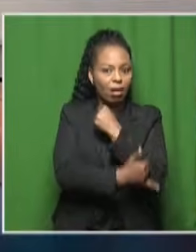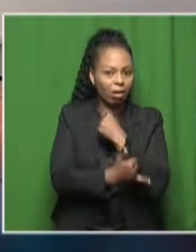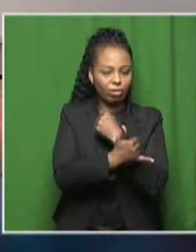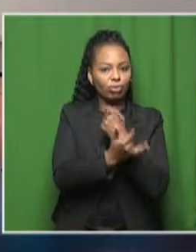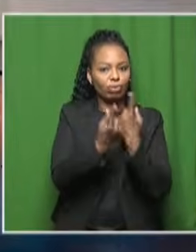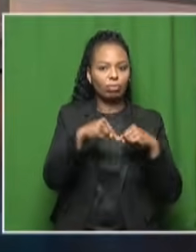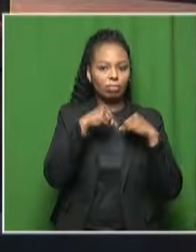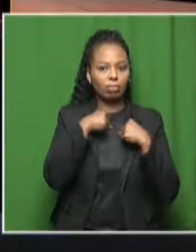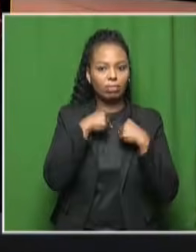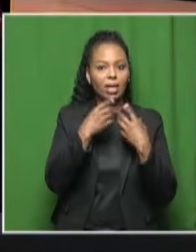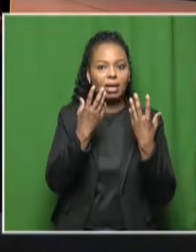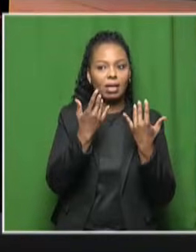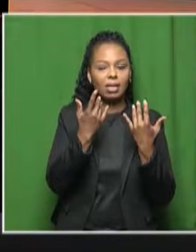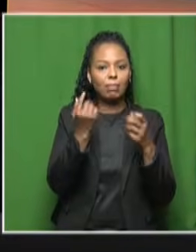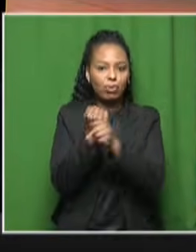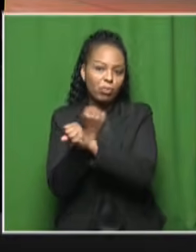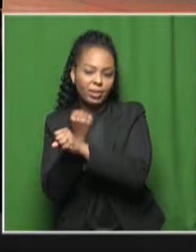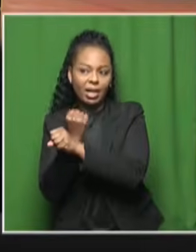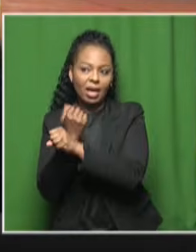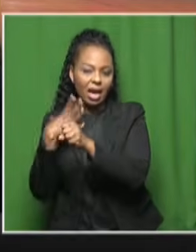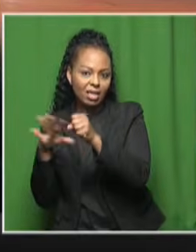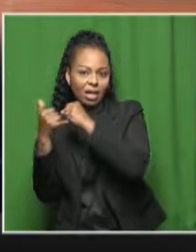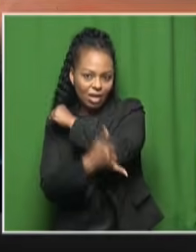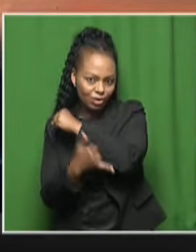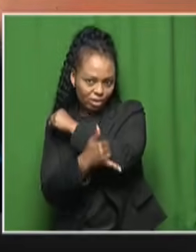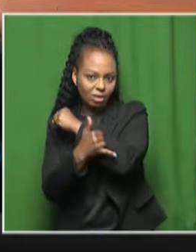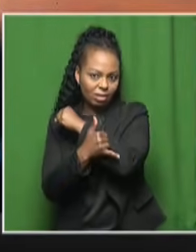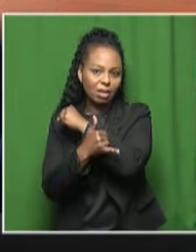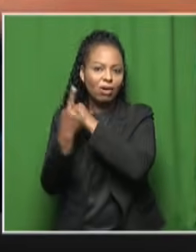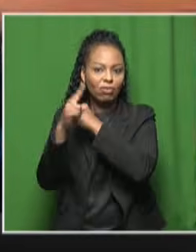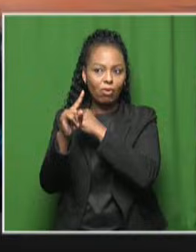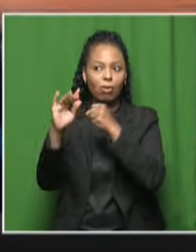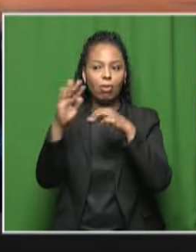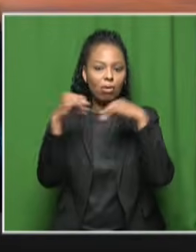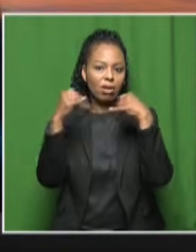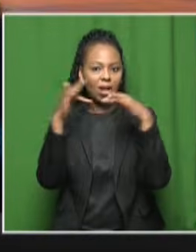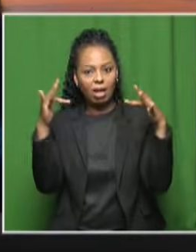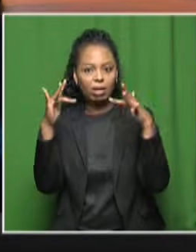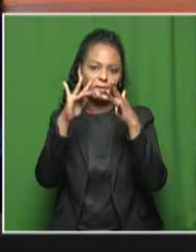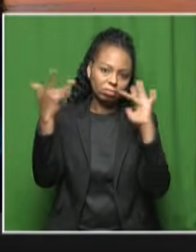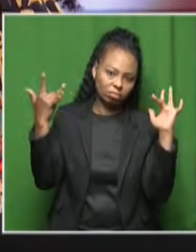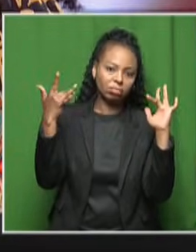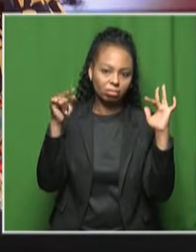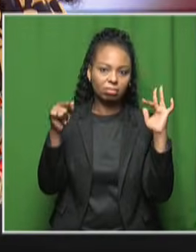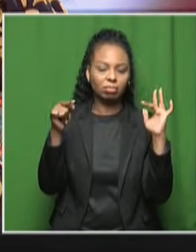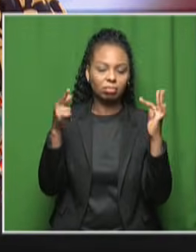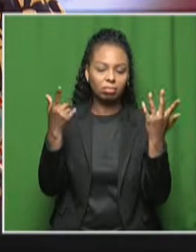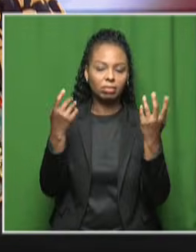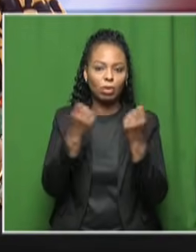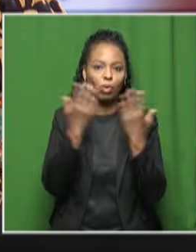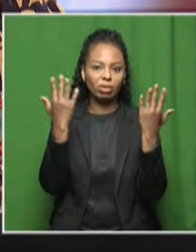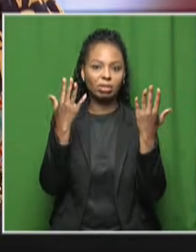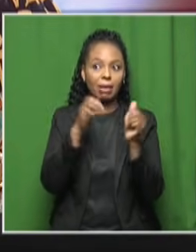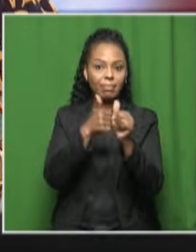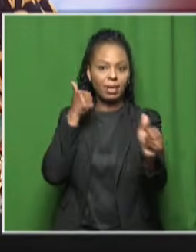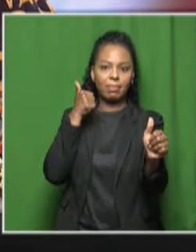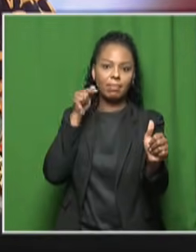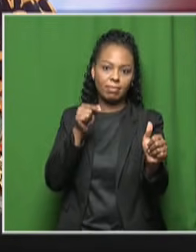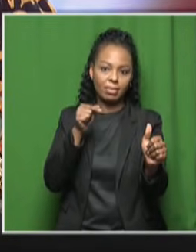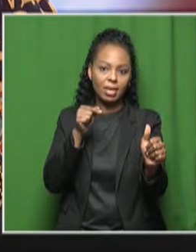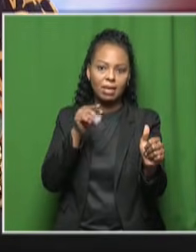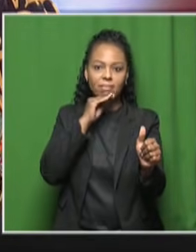of world-class digital learning. And then I think with us, the public schools is the most concern. But that gap doesn't talk